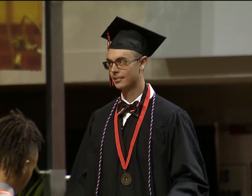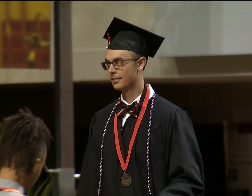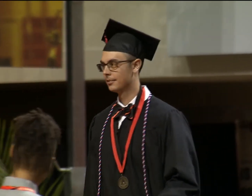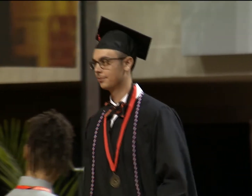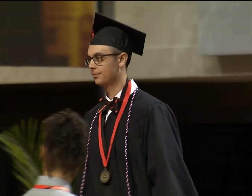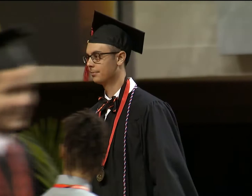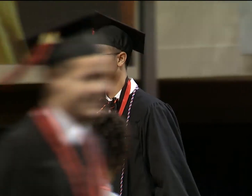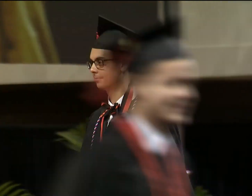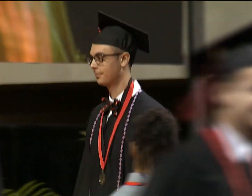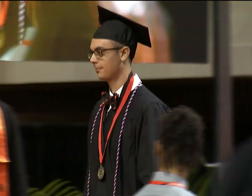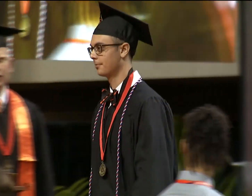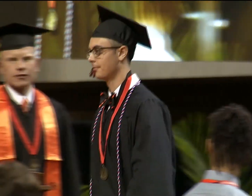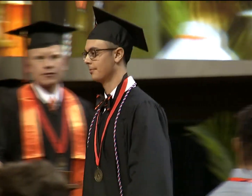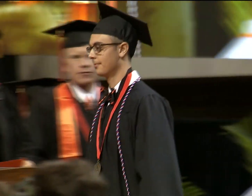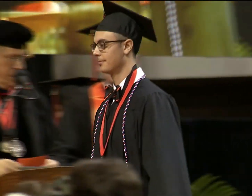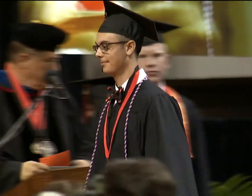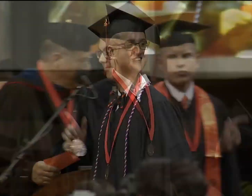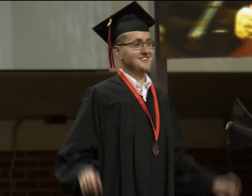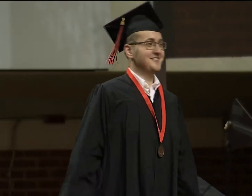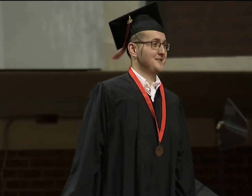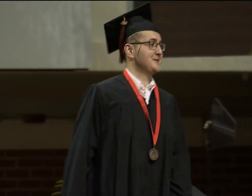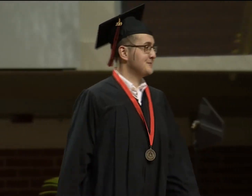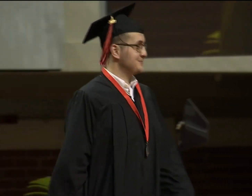Staff Sergeant Austin Boyd.